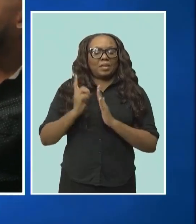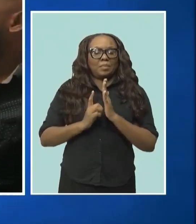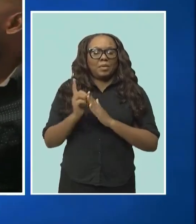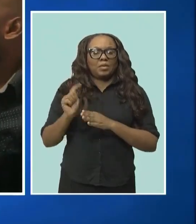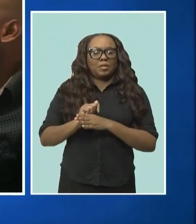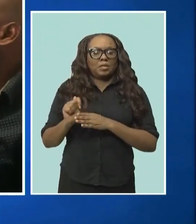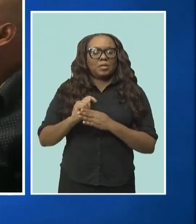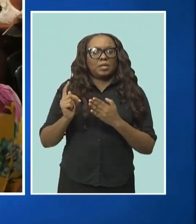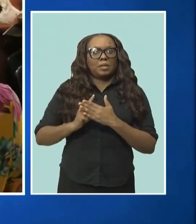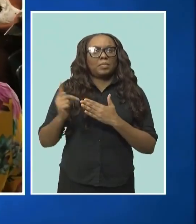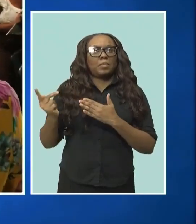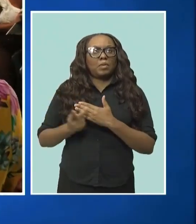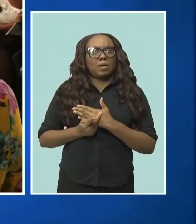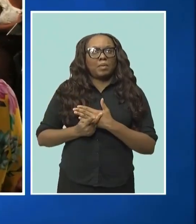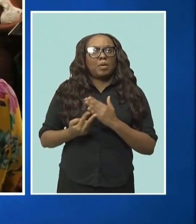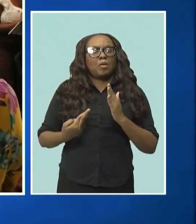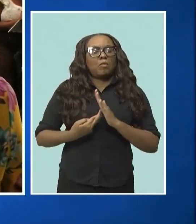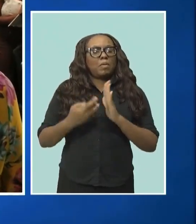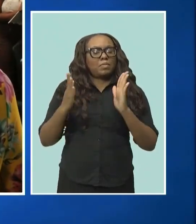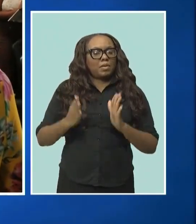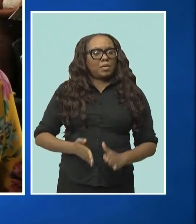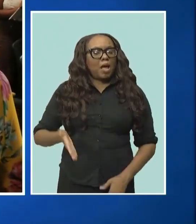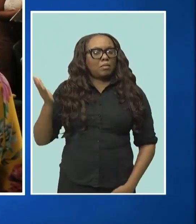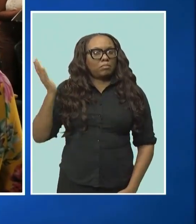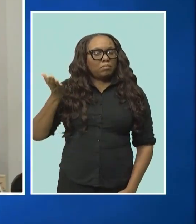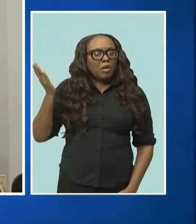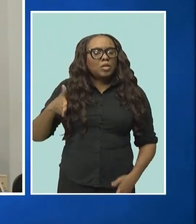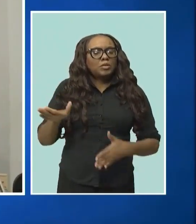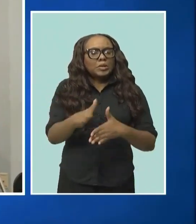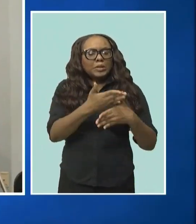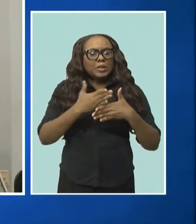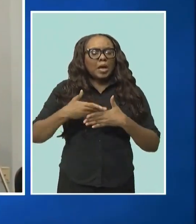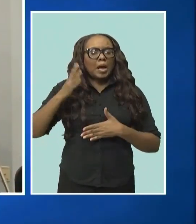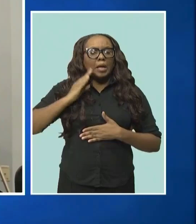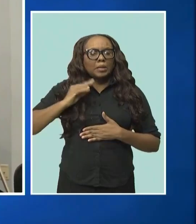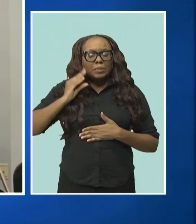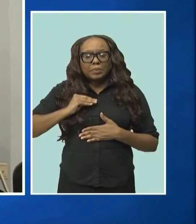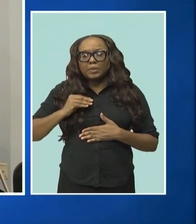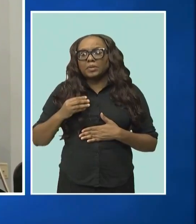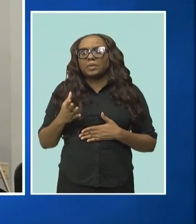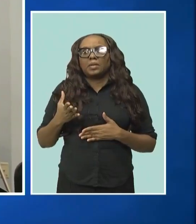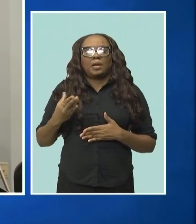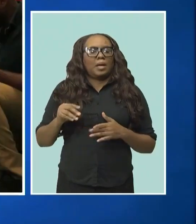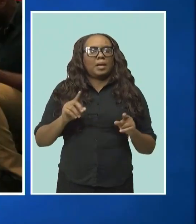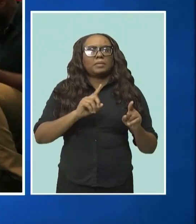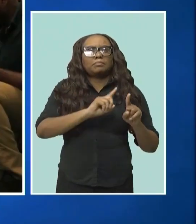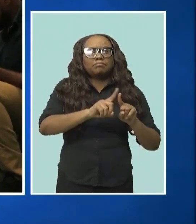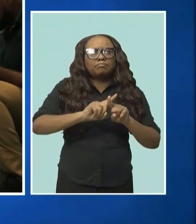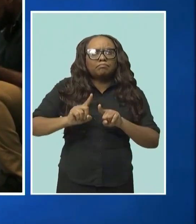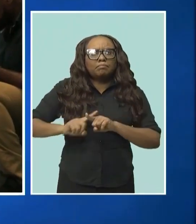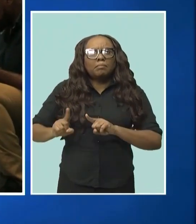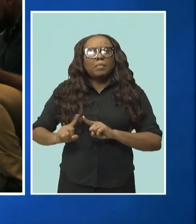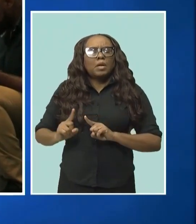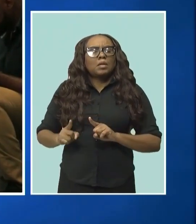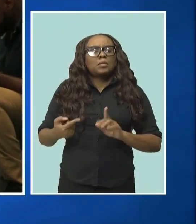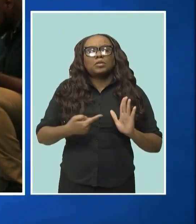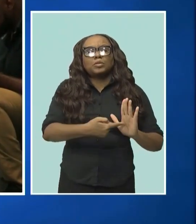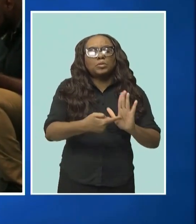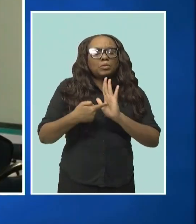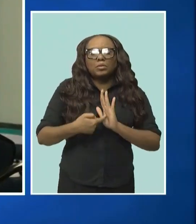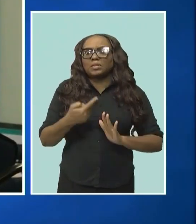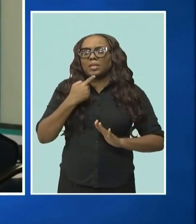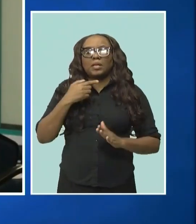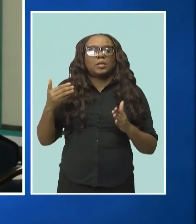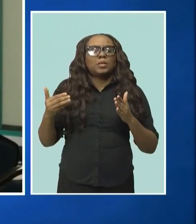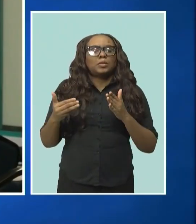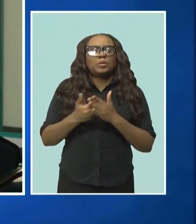Shawnee Springer. And recalling her experience with her team and the creation of perspective graphics, she told the cohorts a new chapter